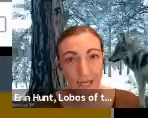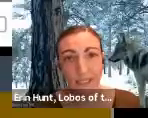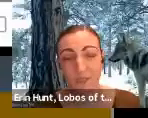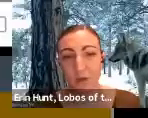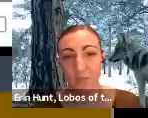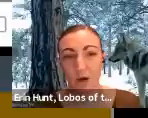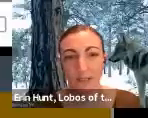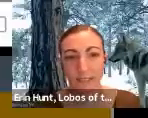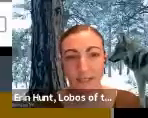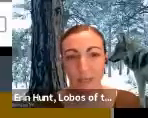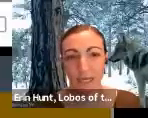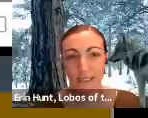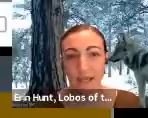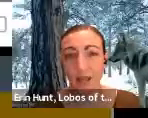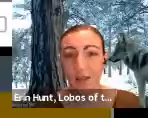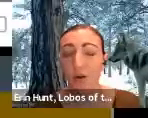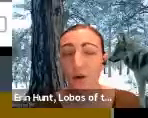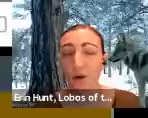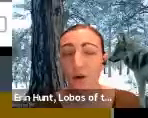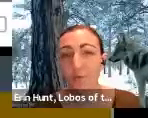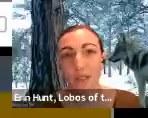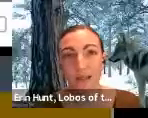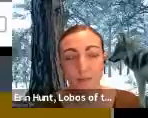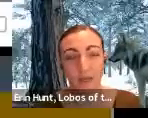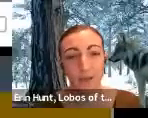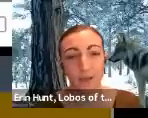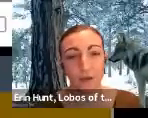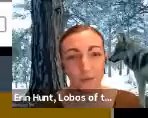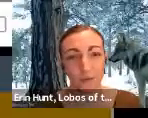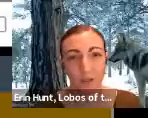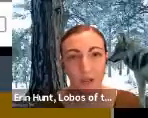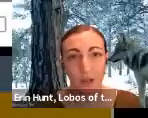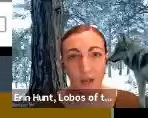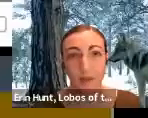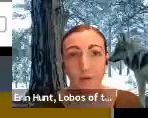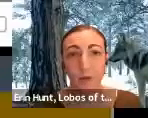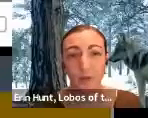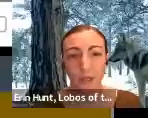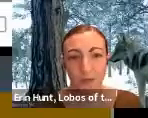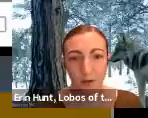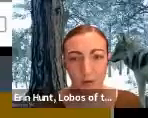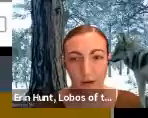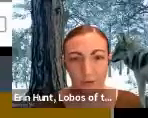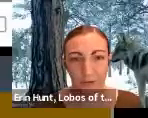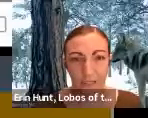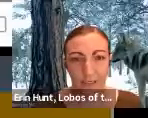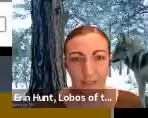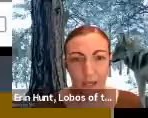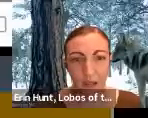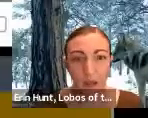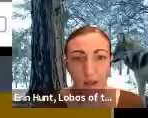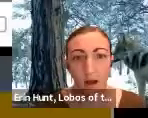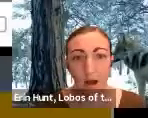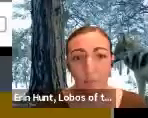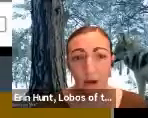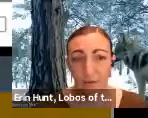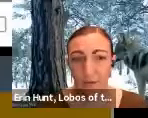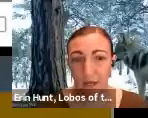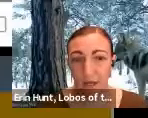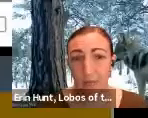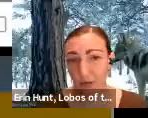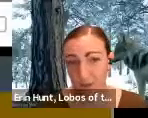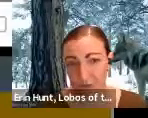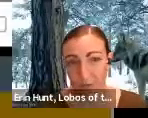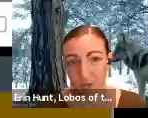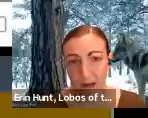are also management policies in place that artificially limit their range within political boundaries